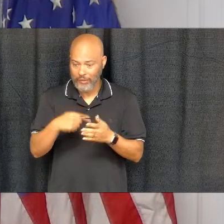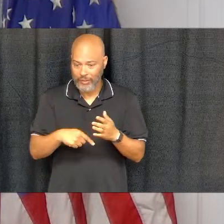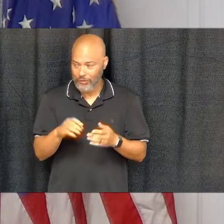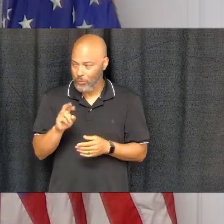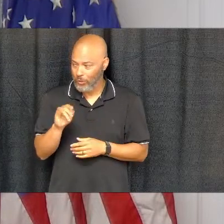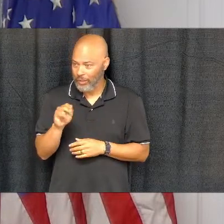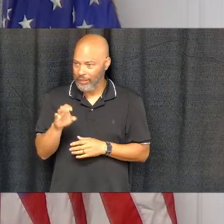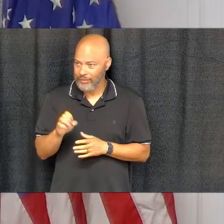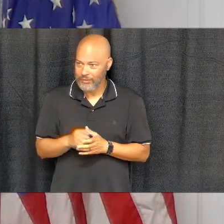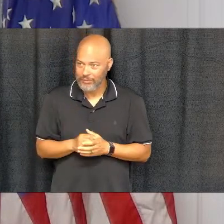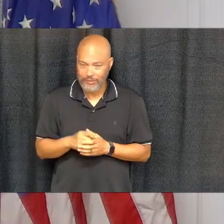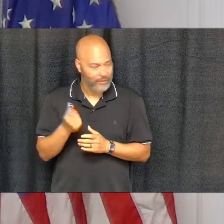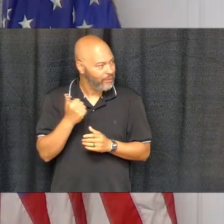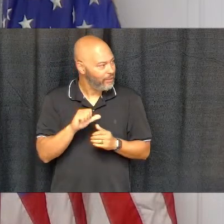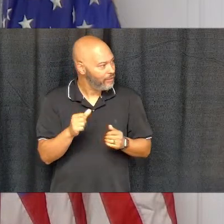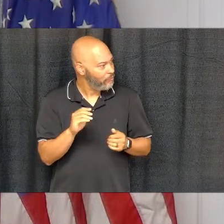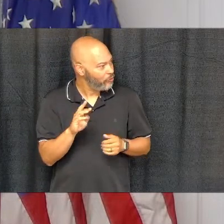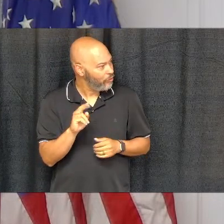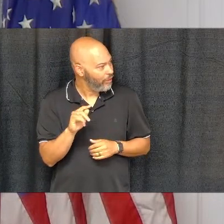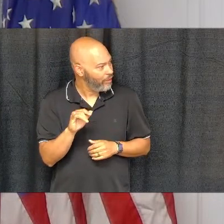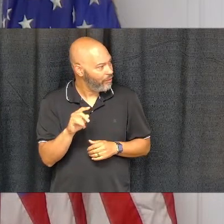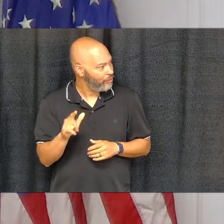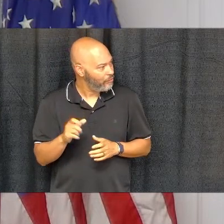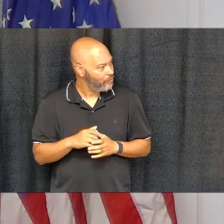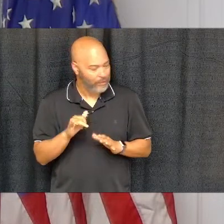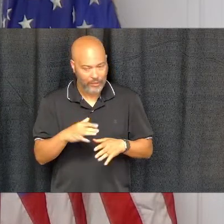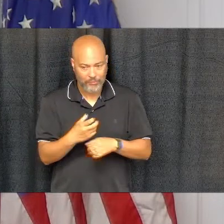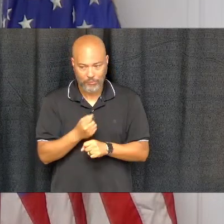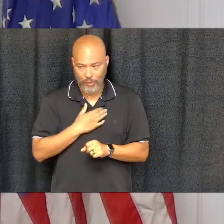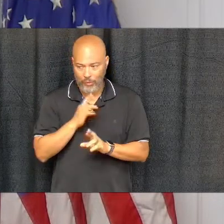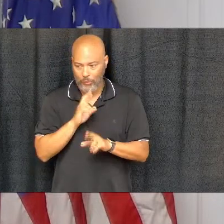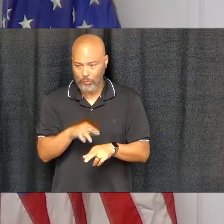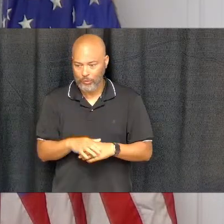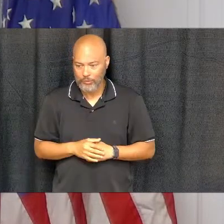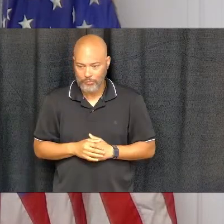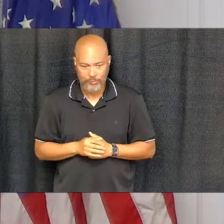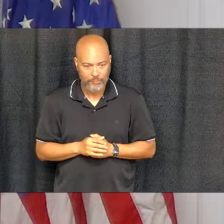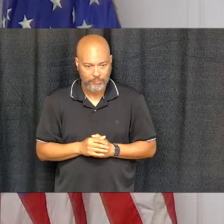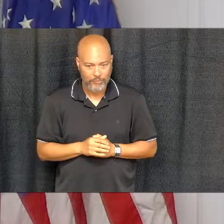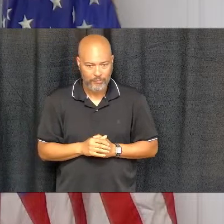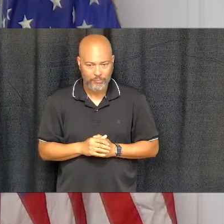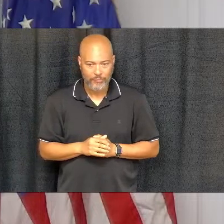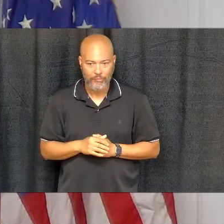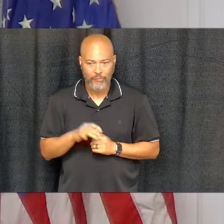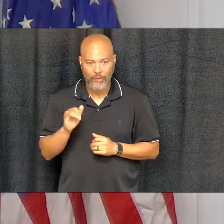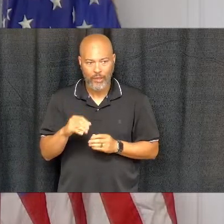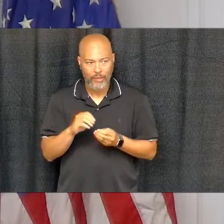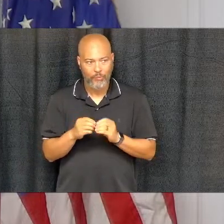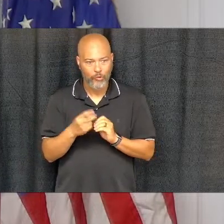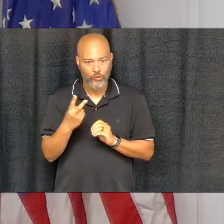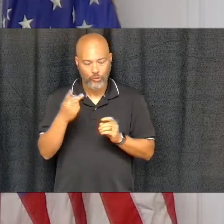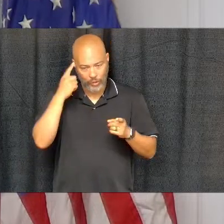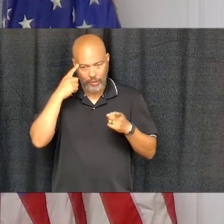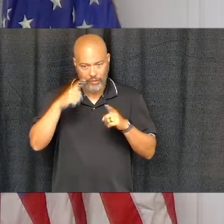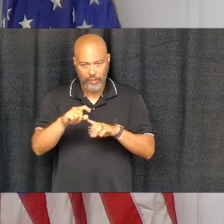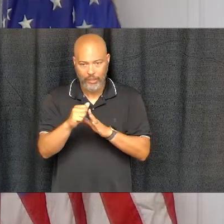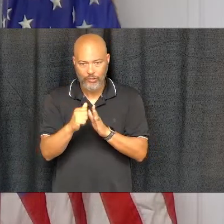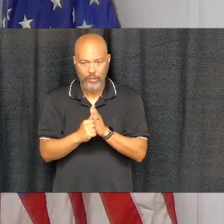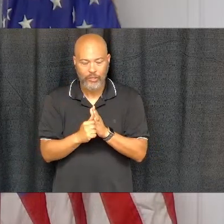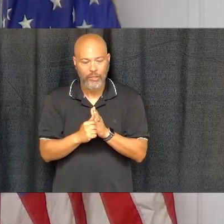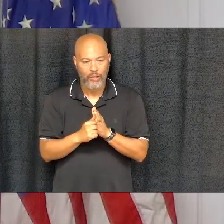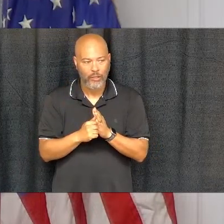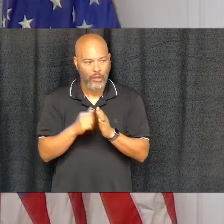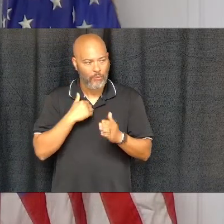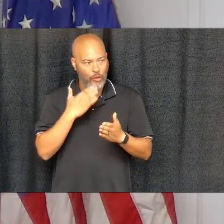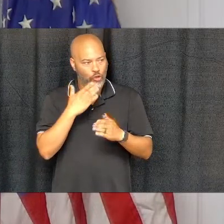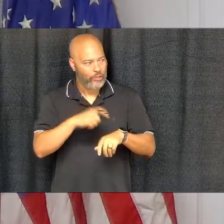ordinance? Anything else, Mr. Tindall? That concludes our report. All right. Let's get on with item 2, consent agenda. This would be a good time